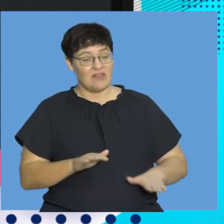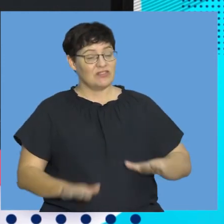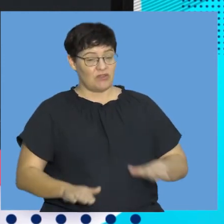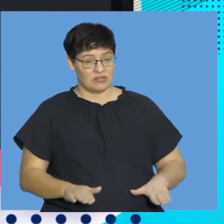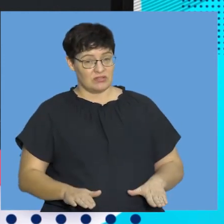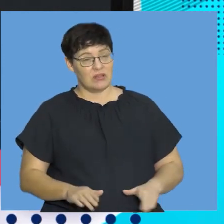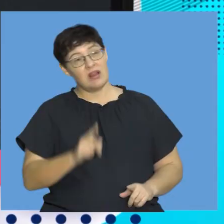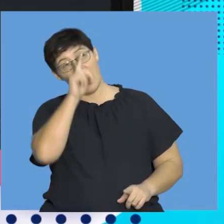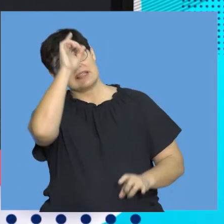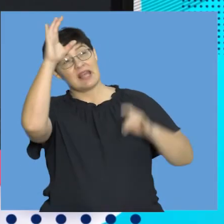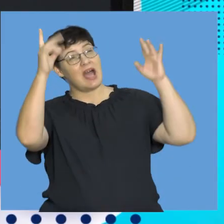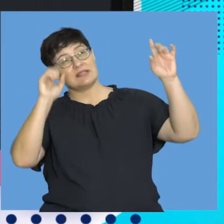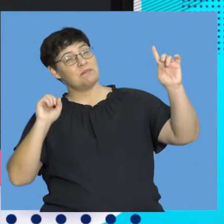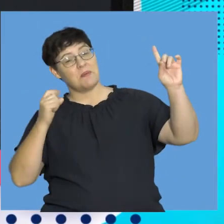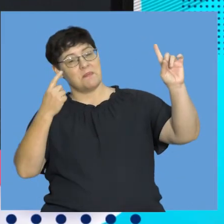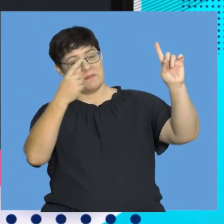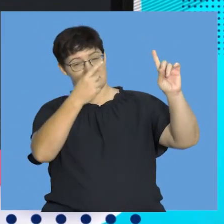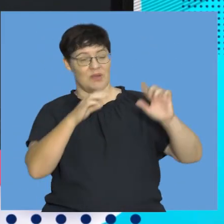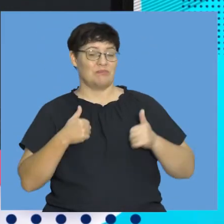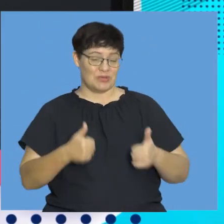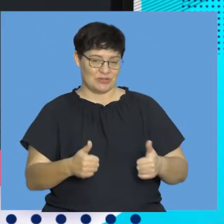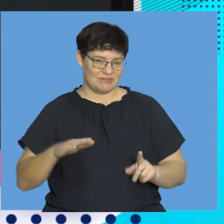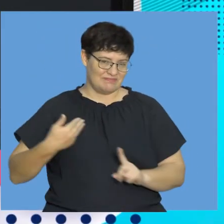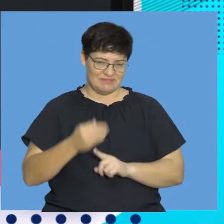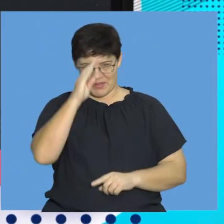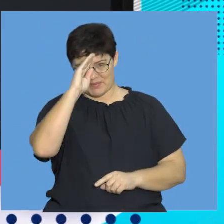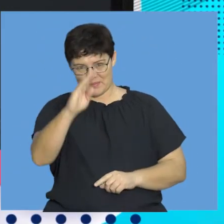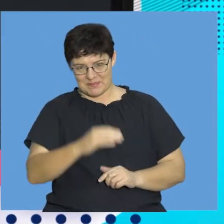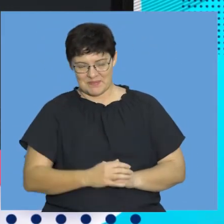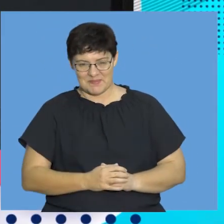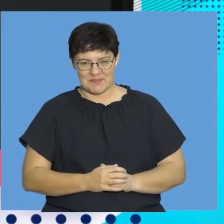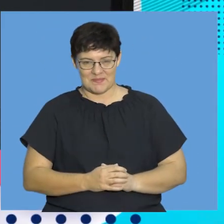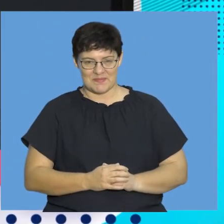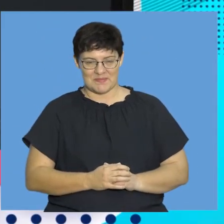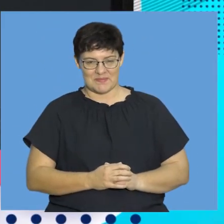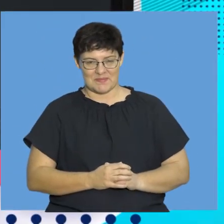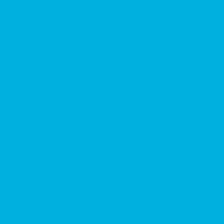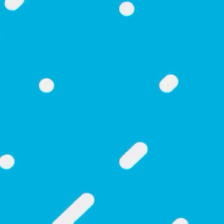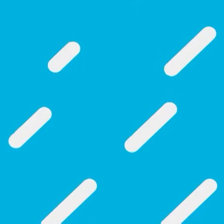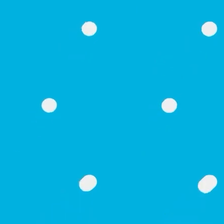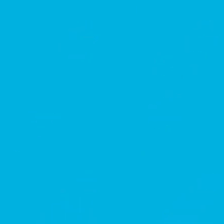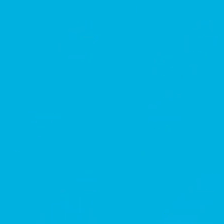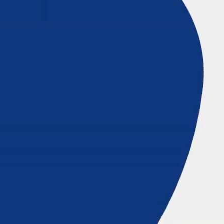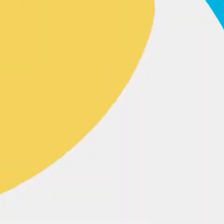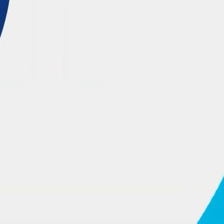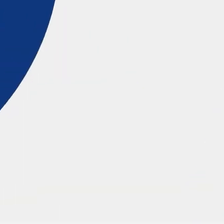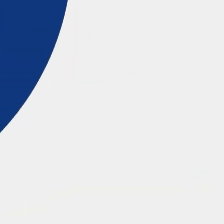budgets, keep your feet in the ground, reach for the stars, and be good. Goodbye.